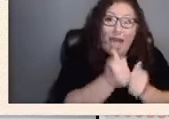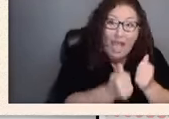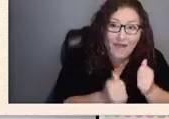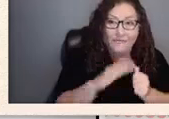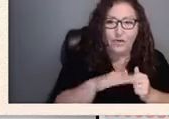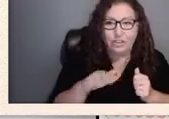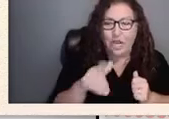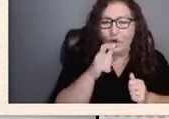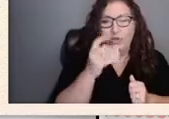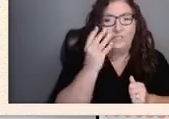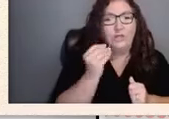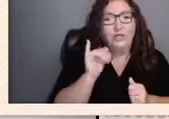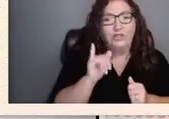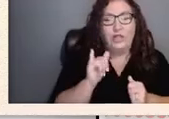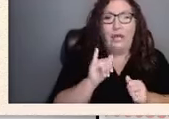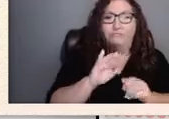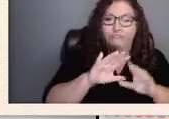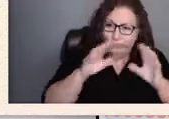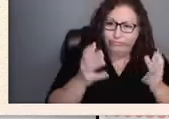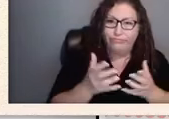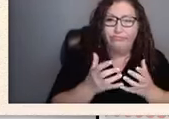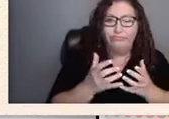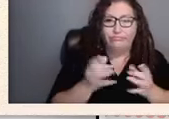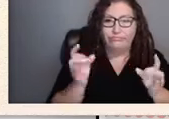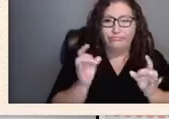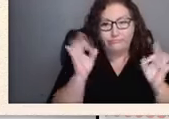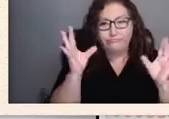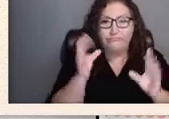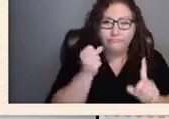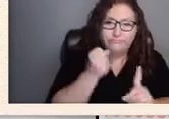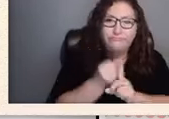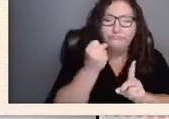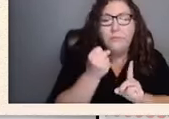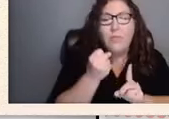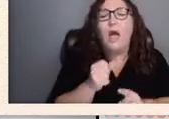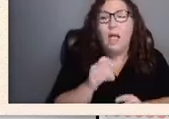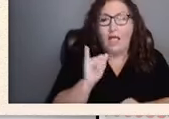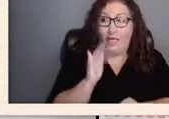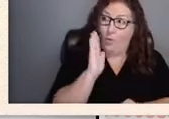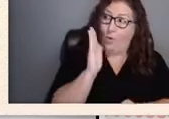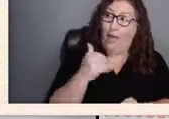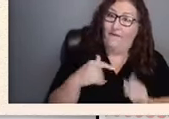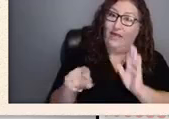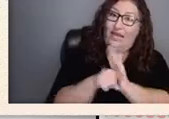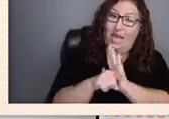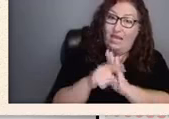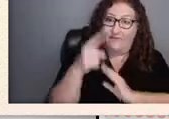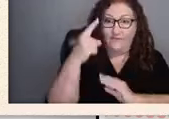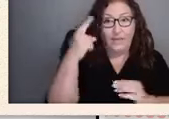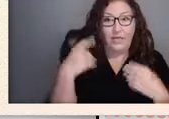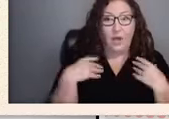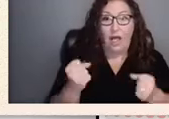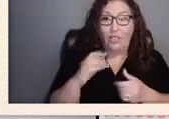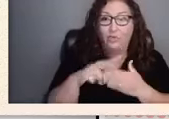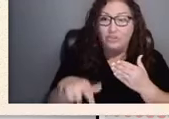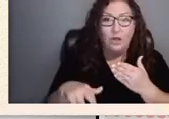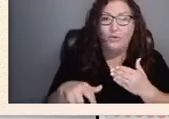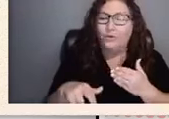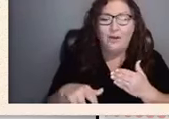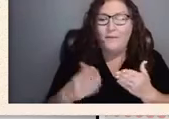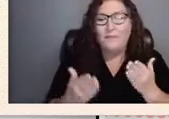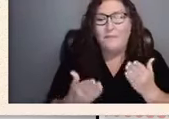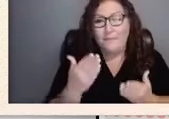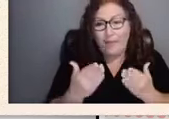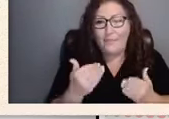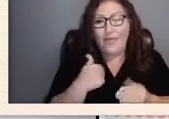this worldwide phenomenon, is going to have a negative mental health outcome. They may be experiencing distress during this